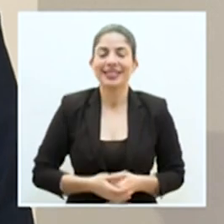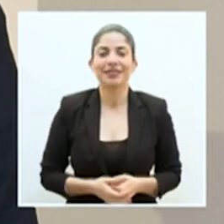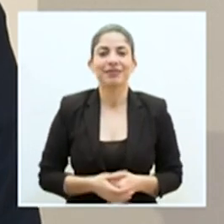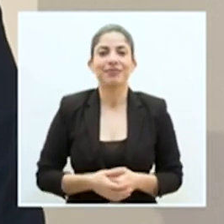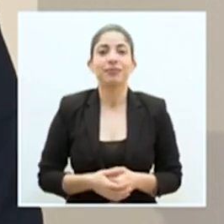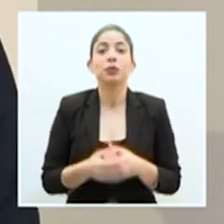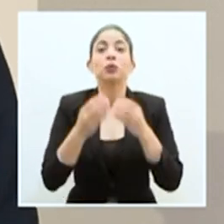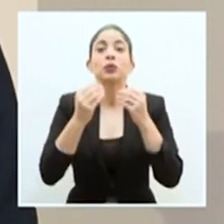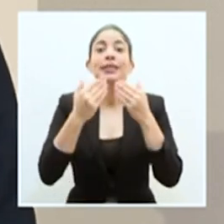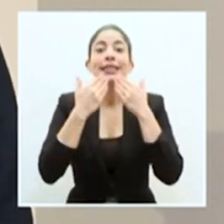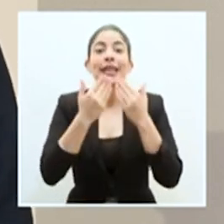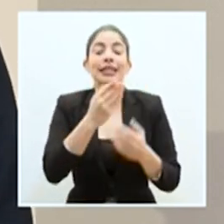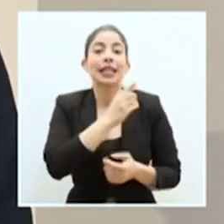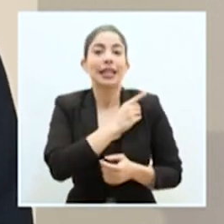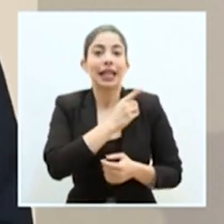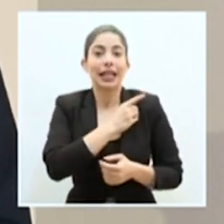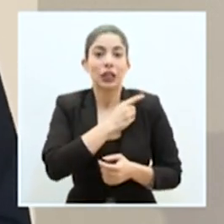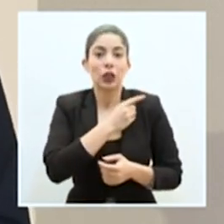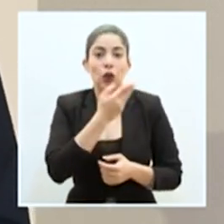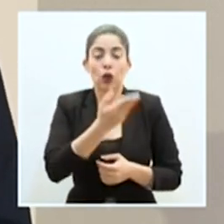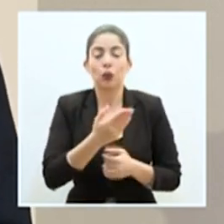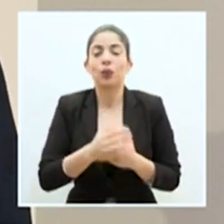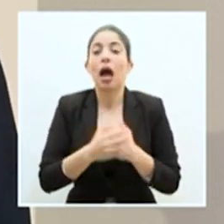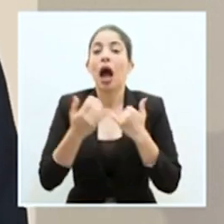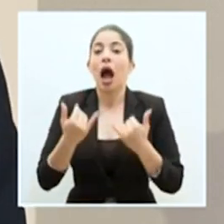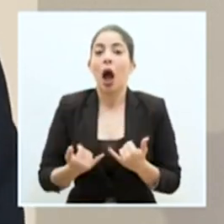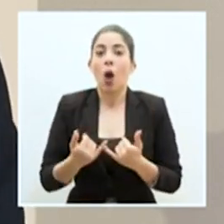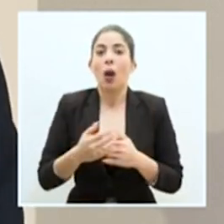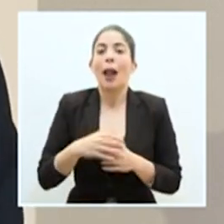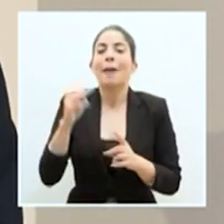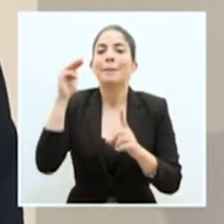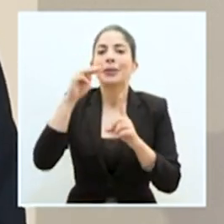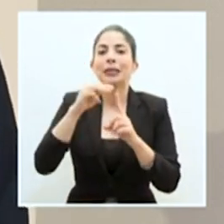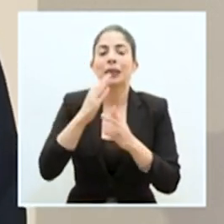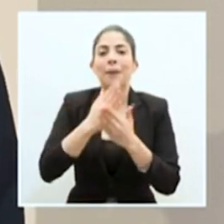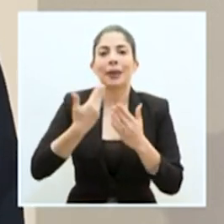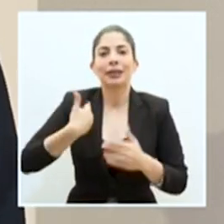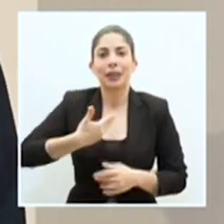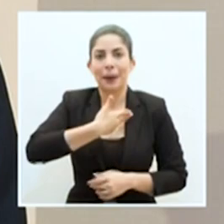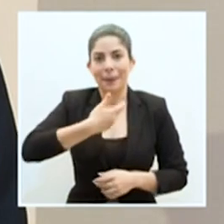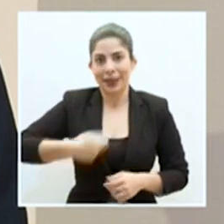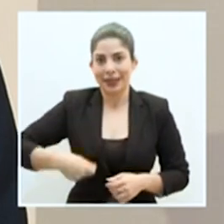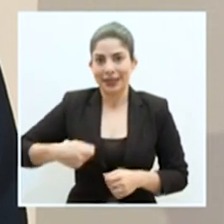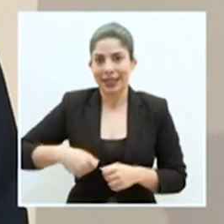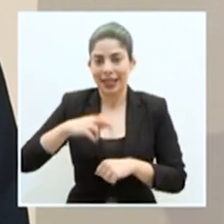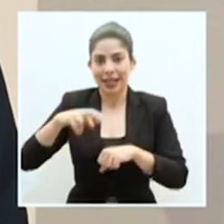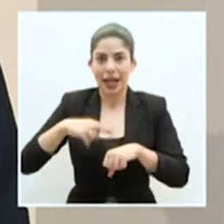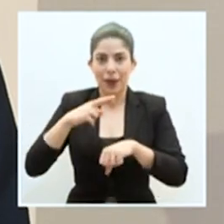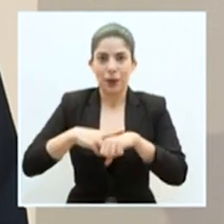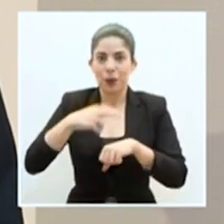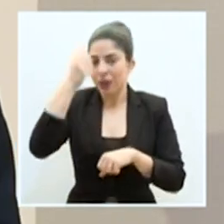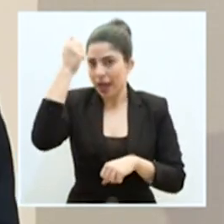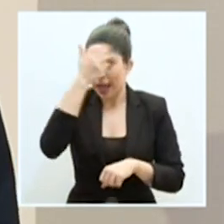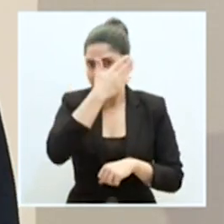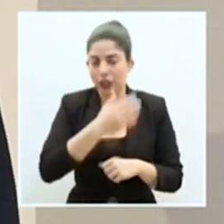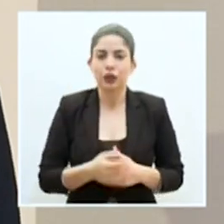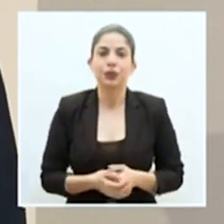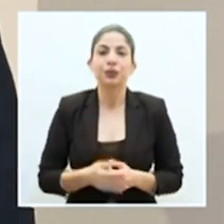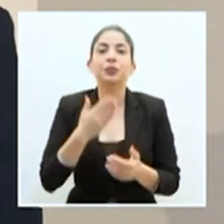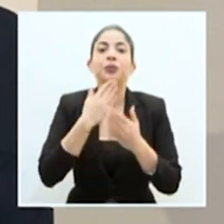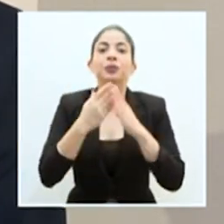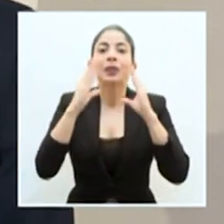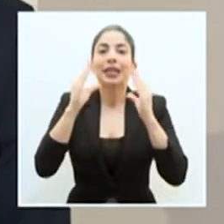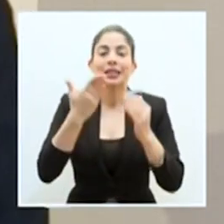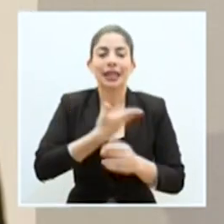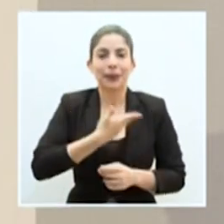Muchas gracias al director ejecutivo. A continuación, escucharemos el mensaje del señor presidente de la República, Carlos Alvarado Quesada. Muy